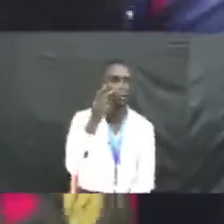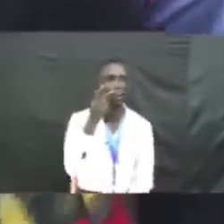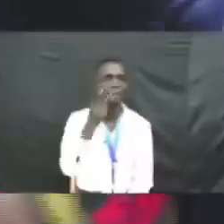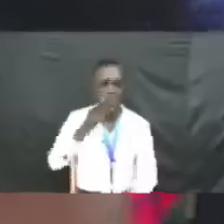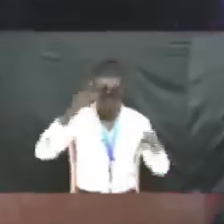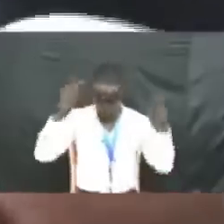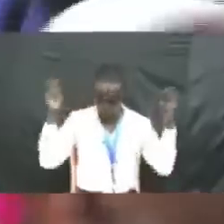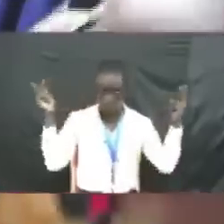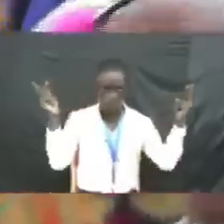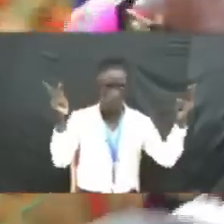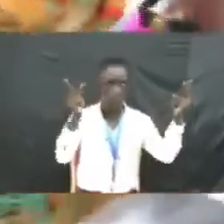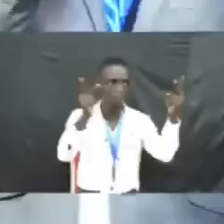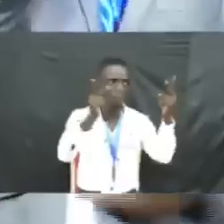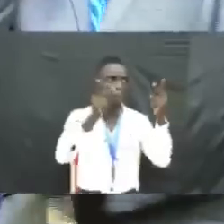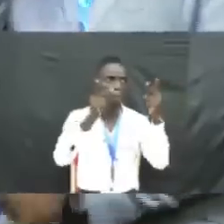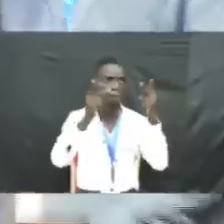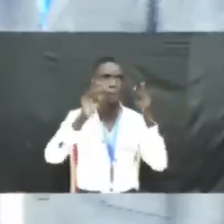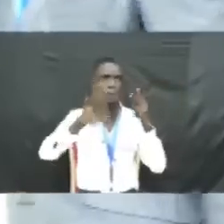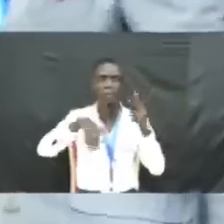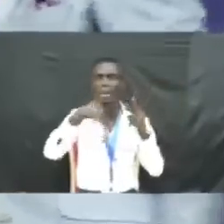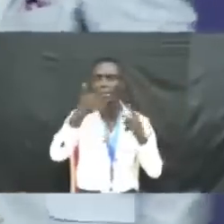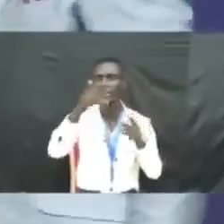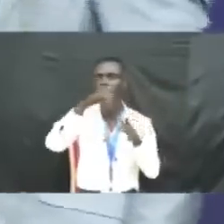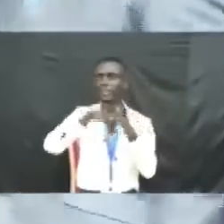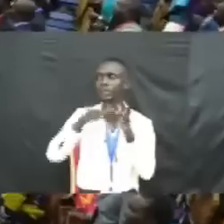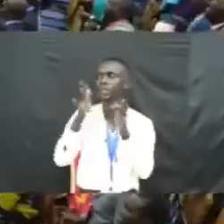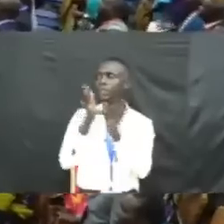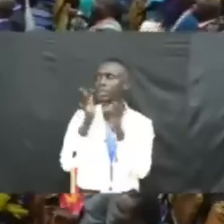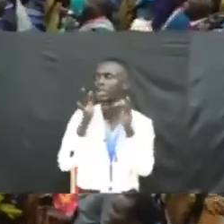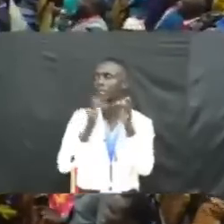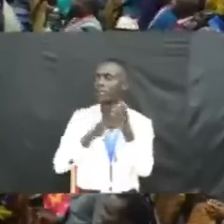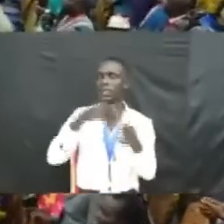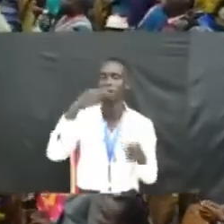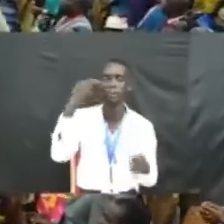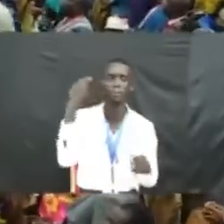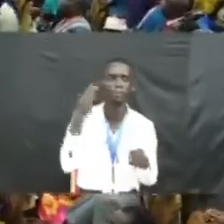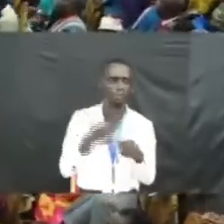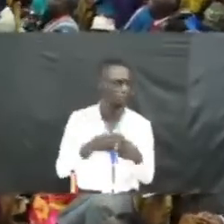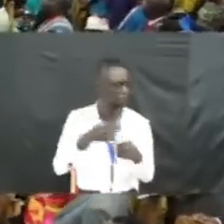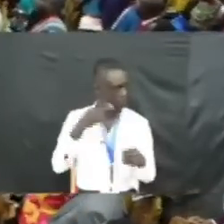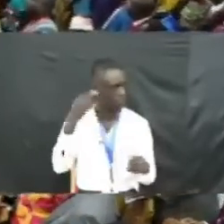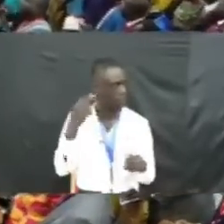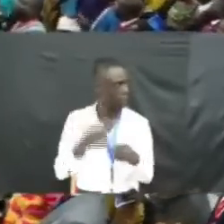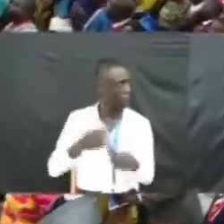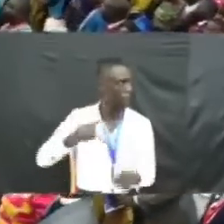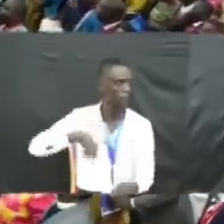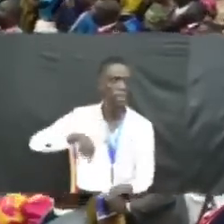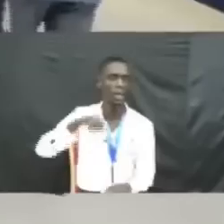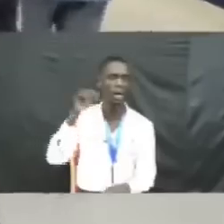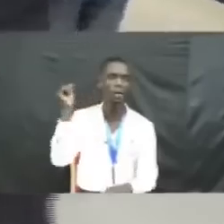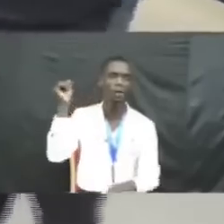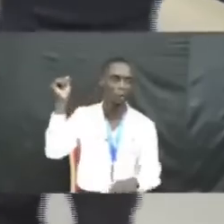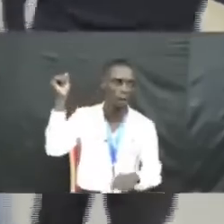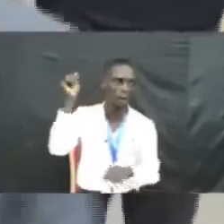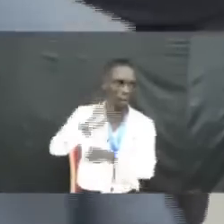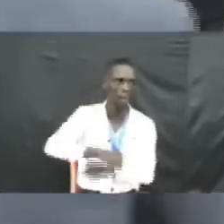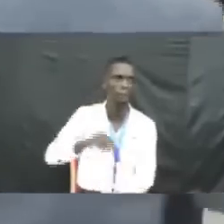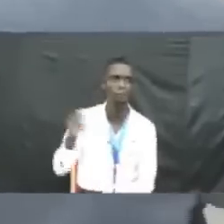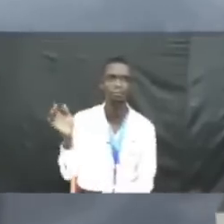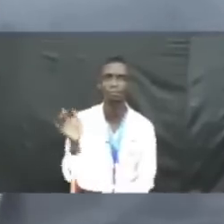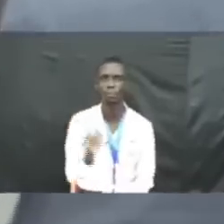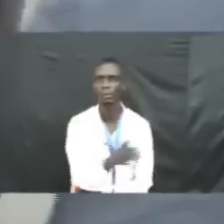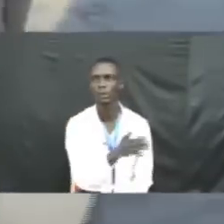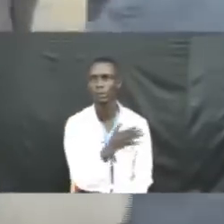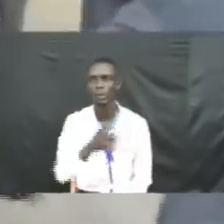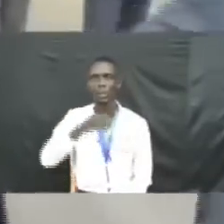the victory. Grant in Jesus name. In Jesus name. We shall overcome. We shall over.